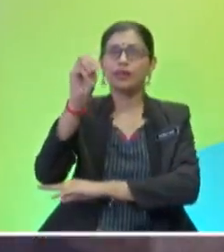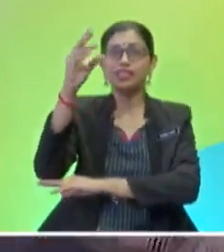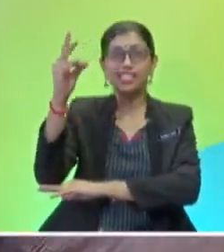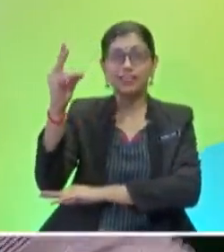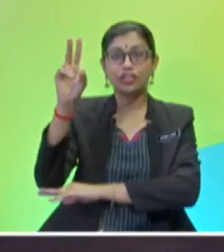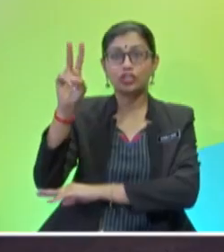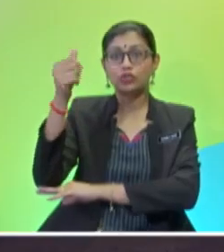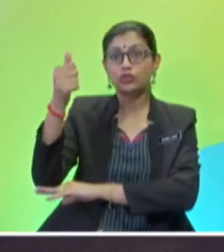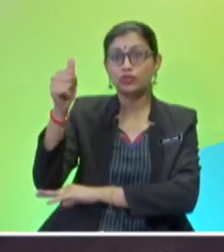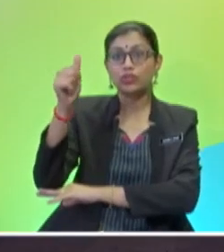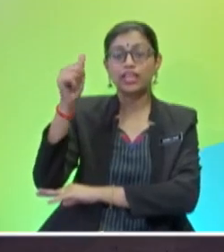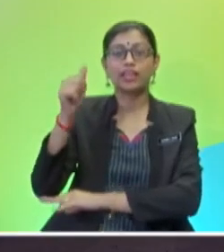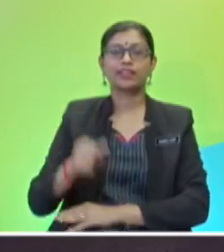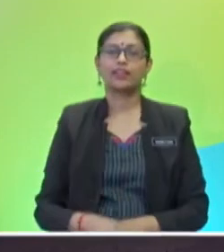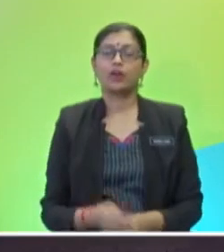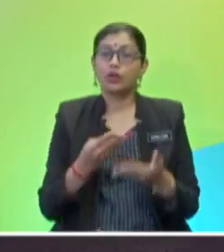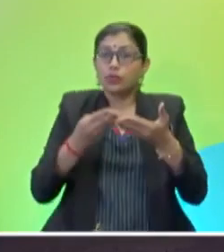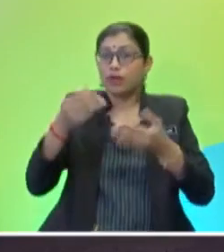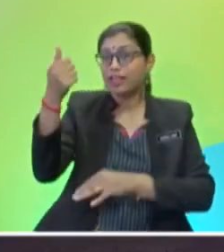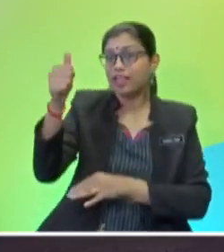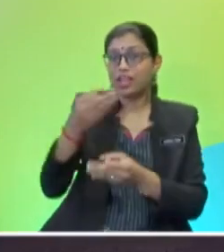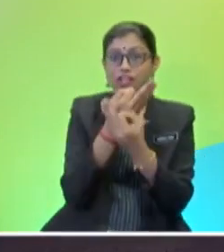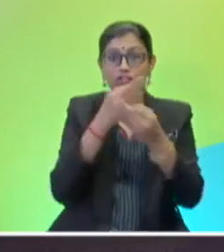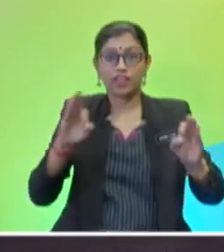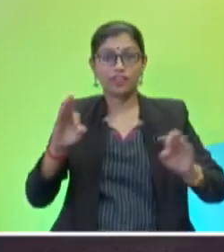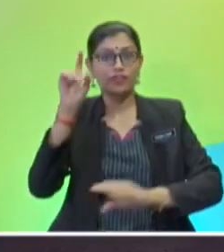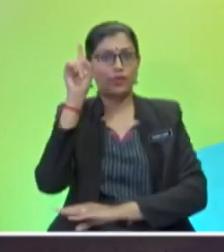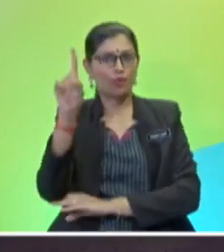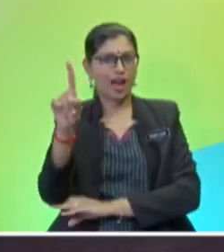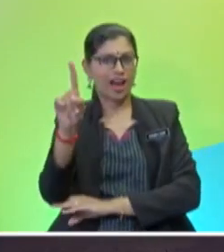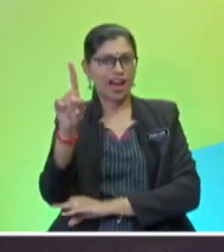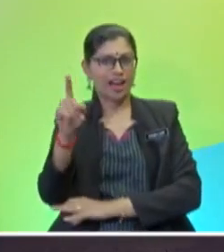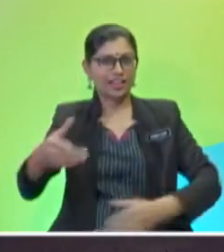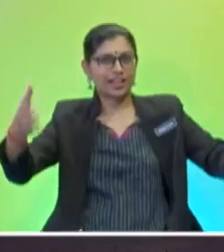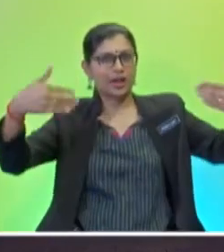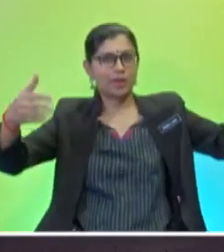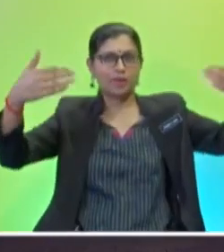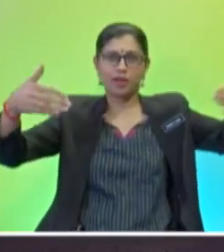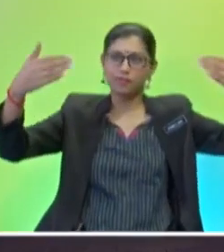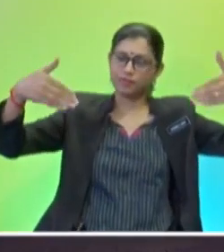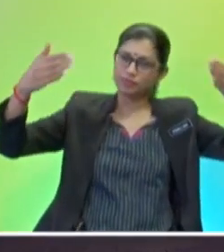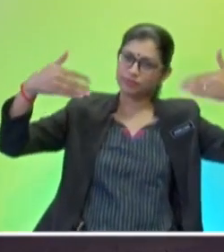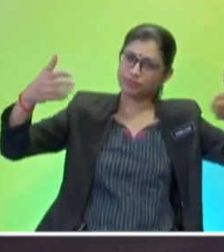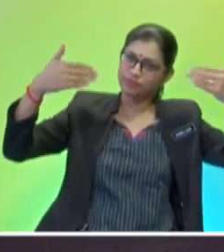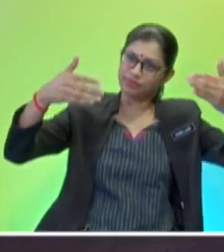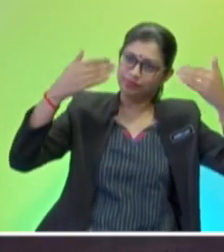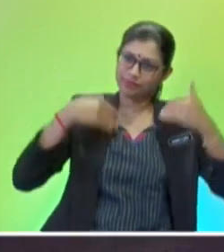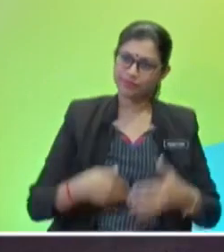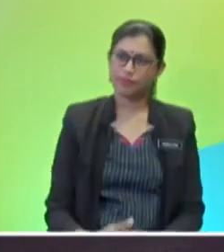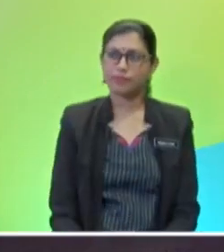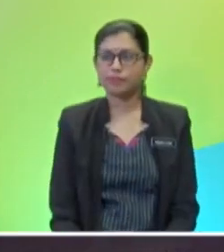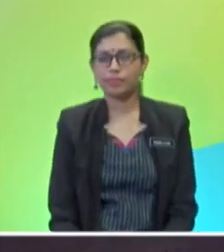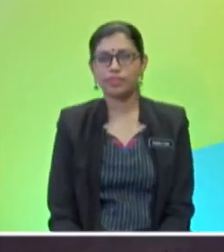10, free 1. Come on. Get your turtle eggs. While stocks last, come get your turtle